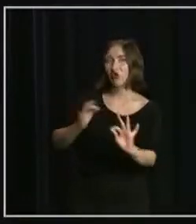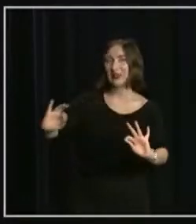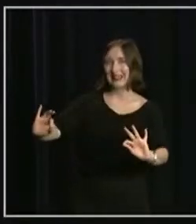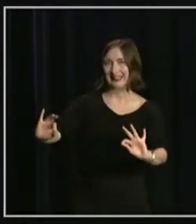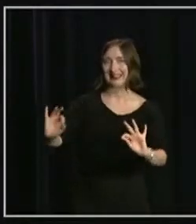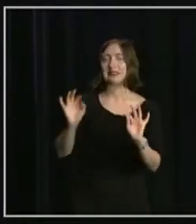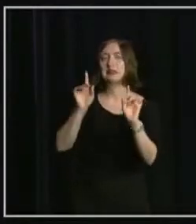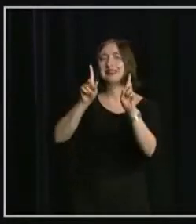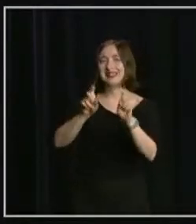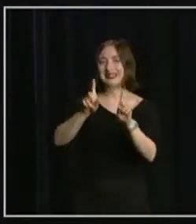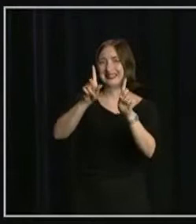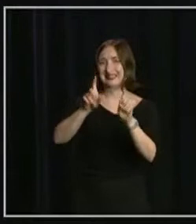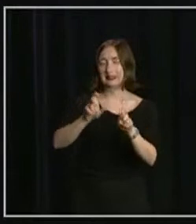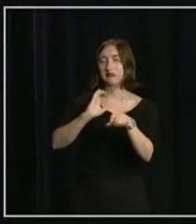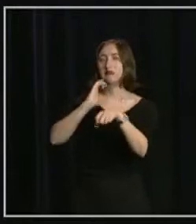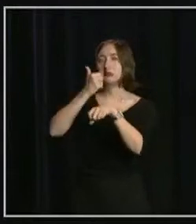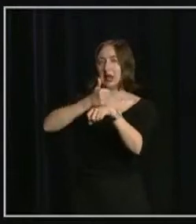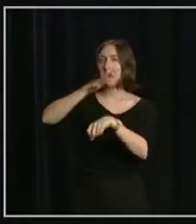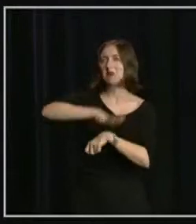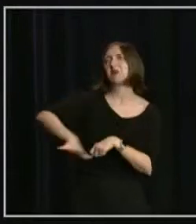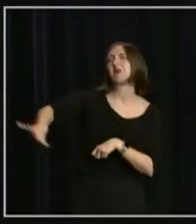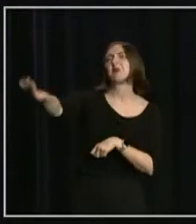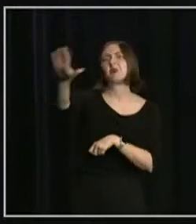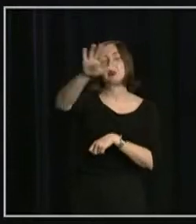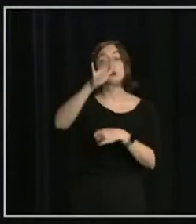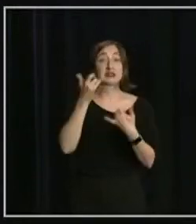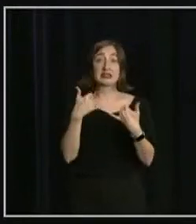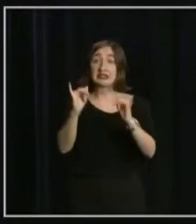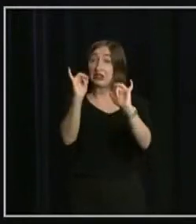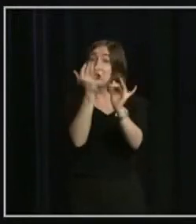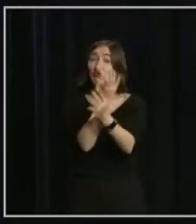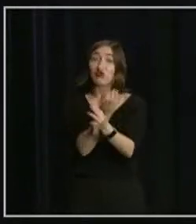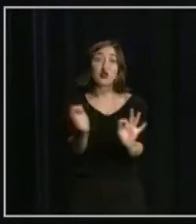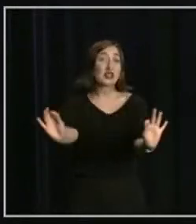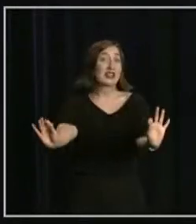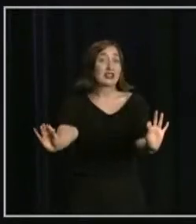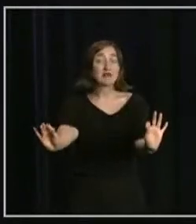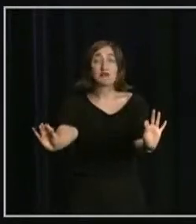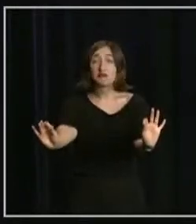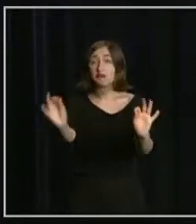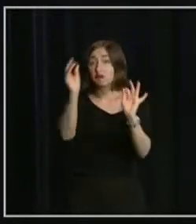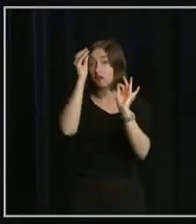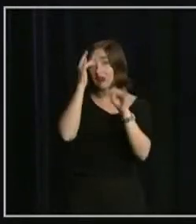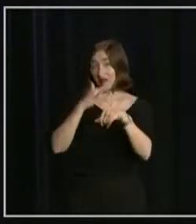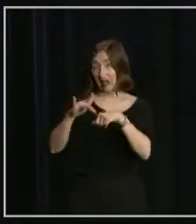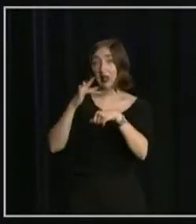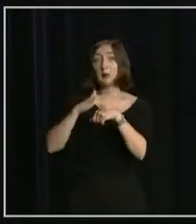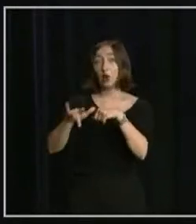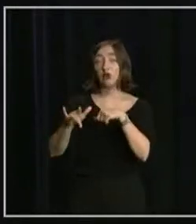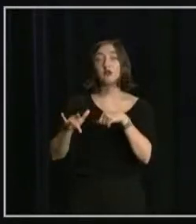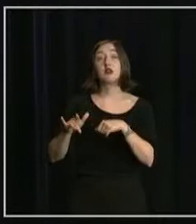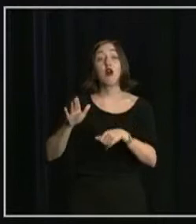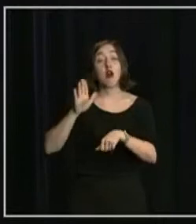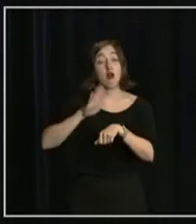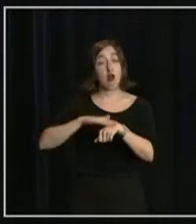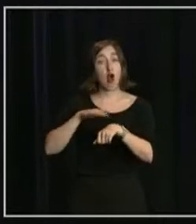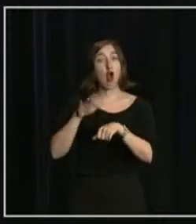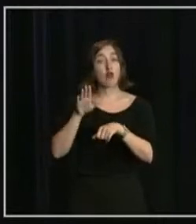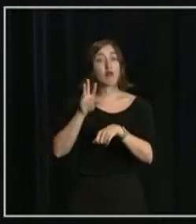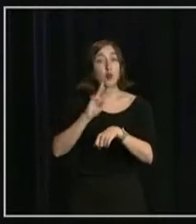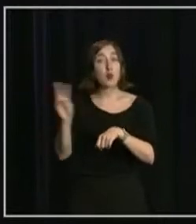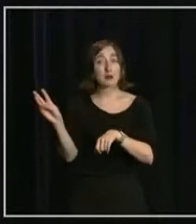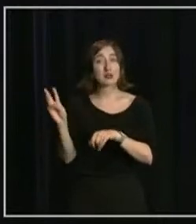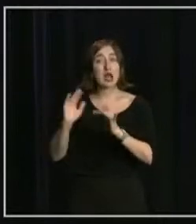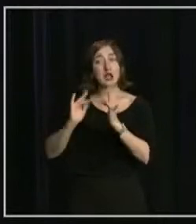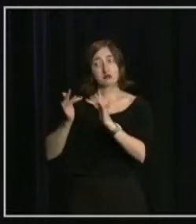county. We do provide that still free of charge. What we do have on our website is a map that shows what